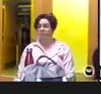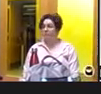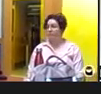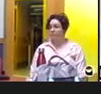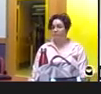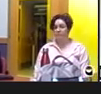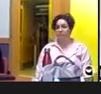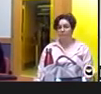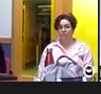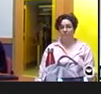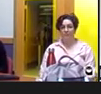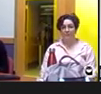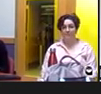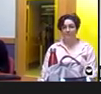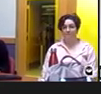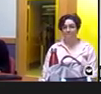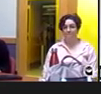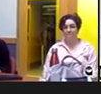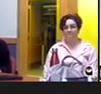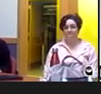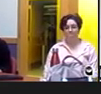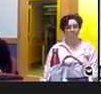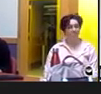other thoughts about that?